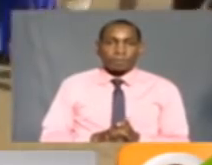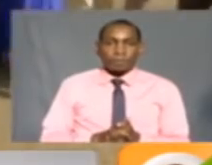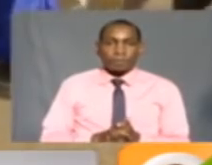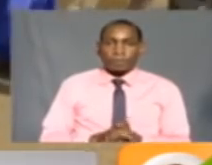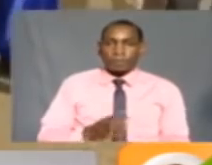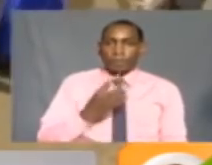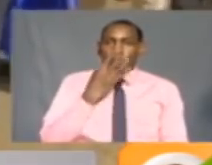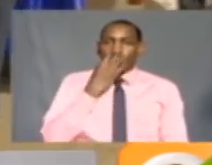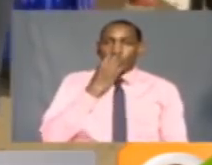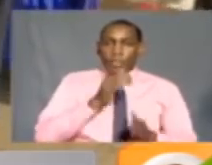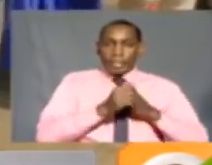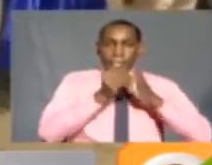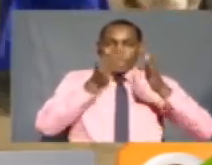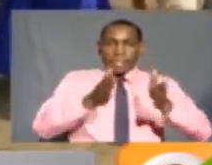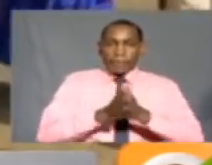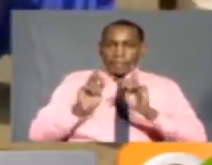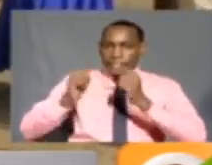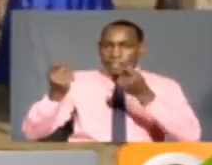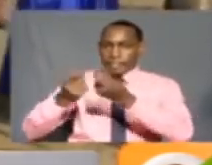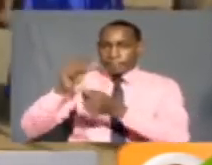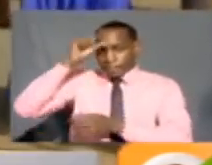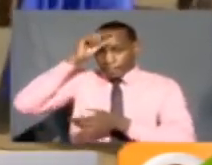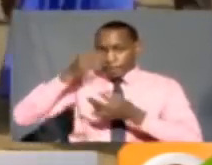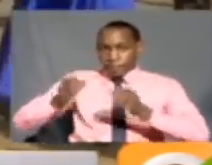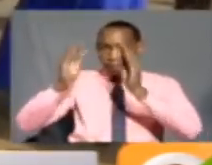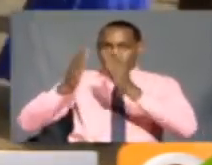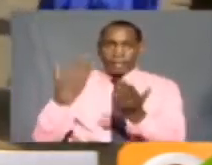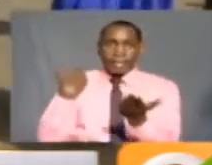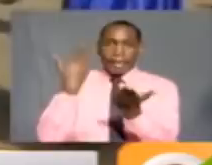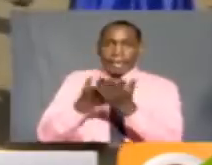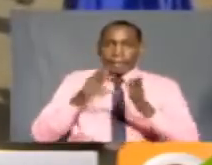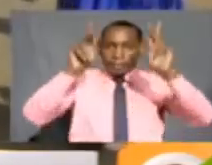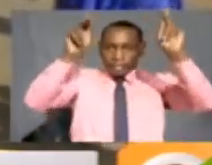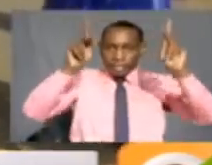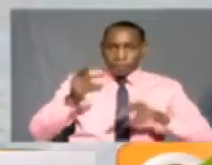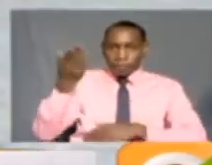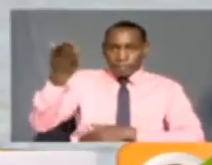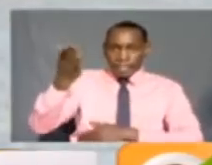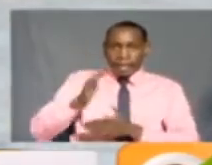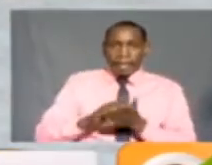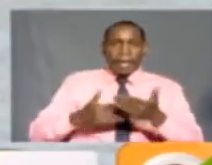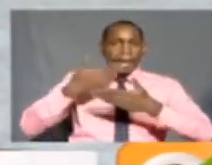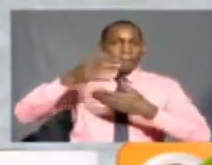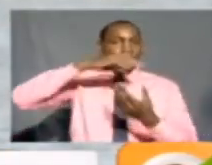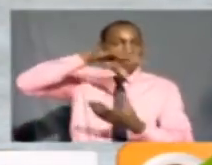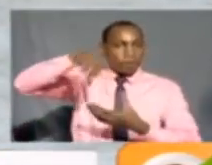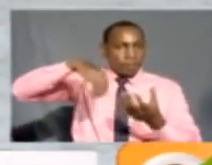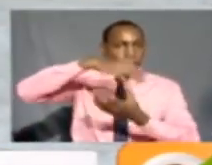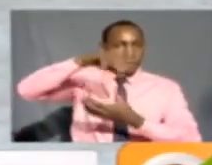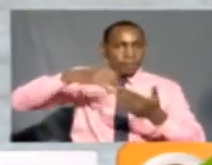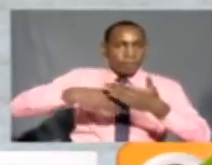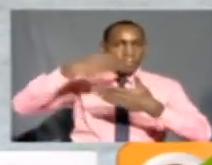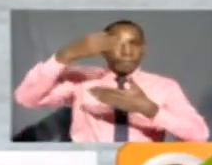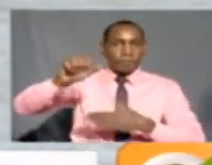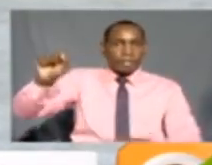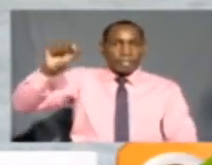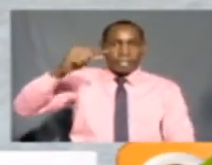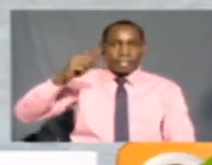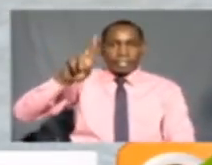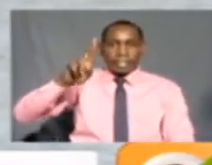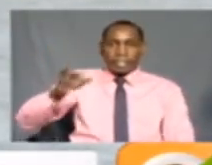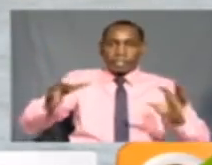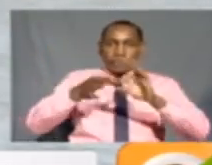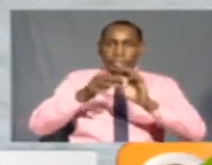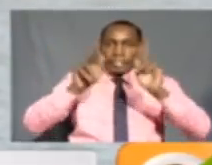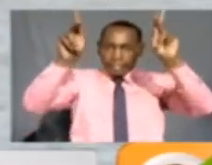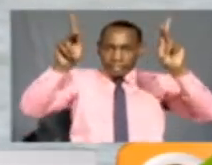The ODM leader and a team of government officials arrived in Kisumu on the back of confusion over the fate of the SGR line to